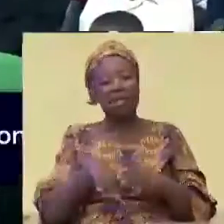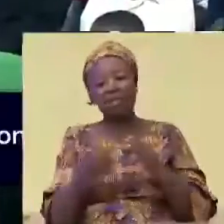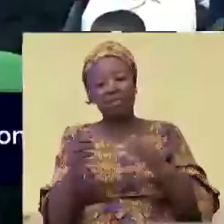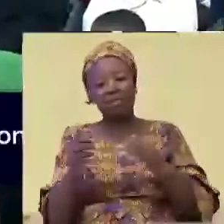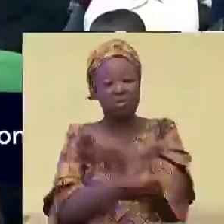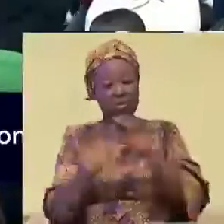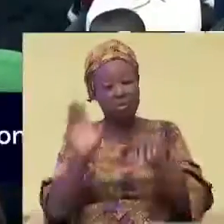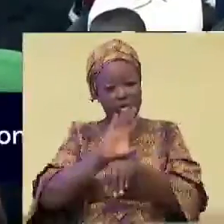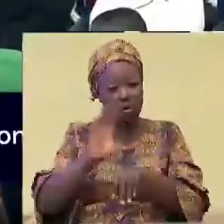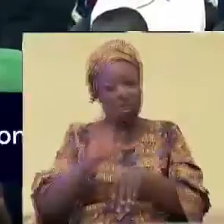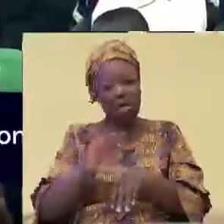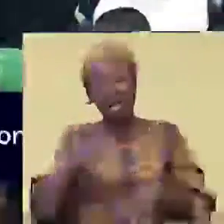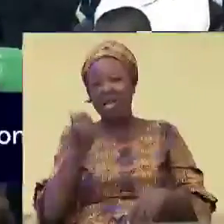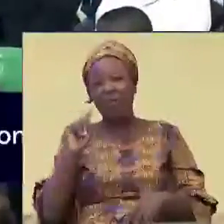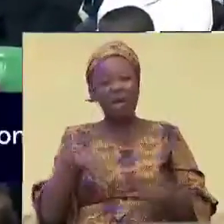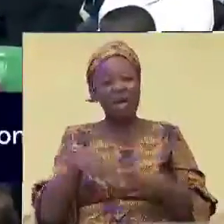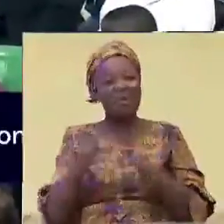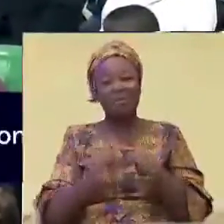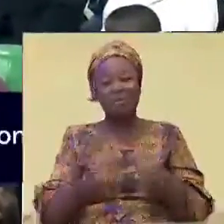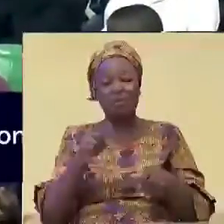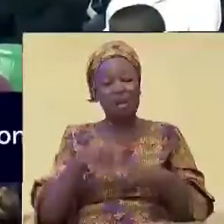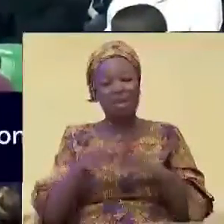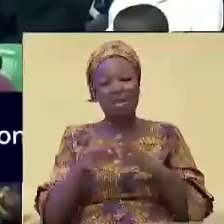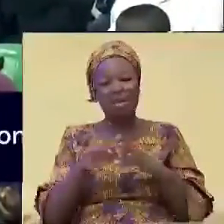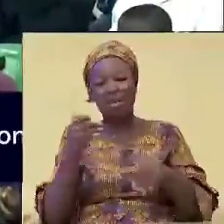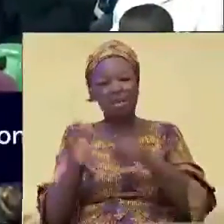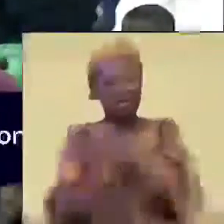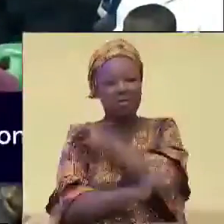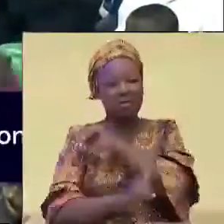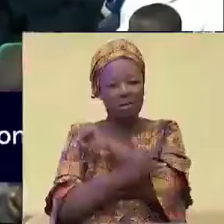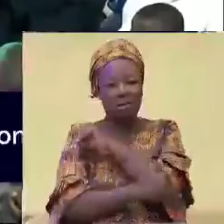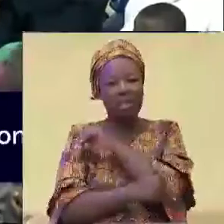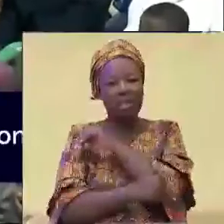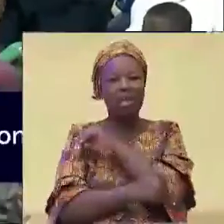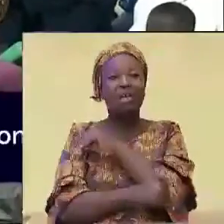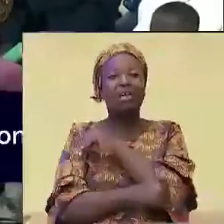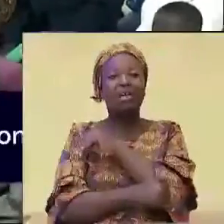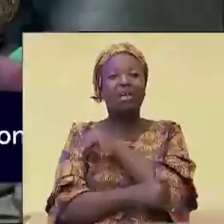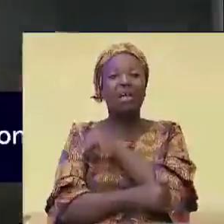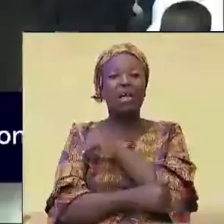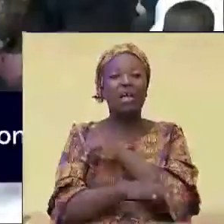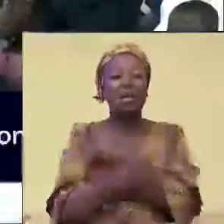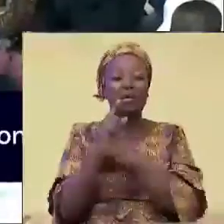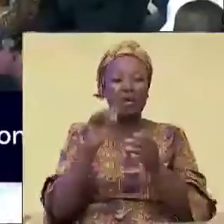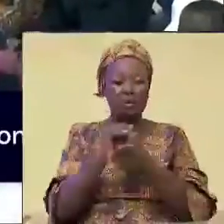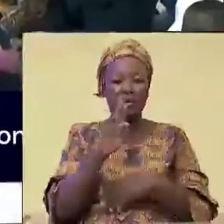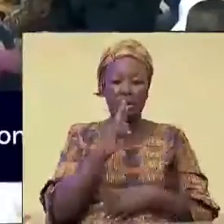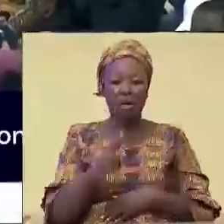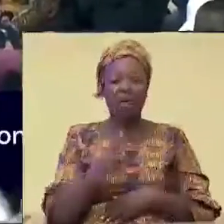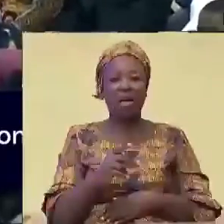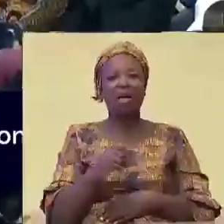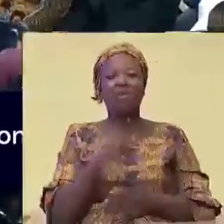congregated in churches anywhere, everywhere, in every country. Let's do this one reverently